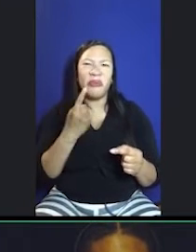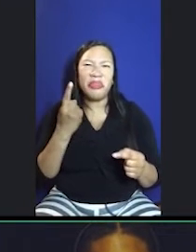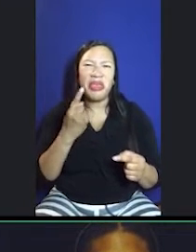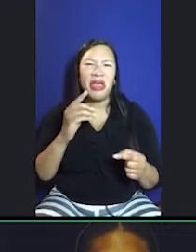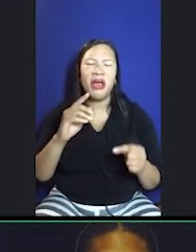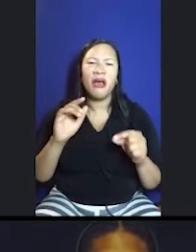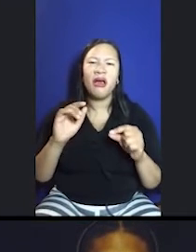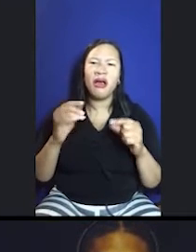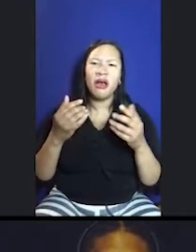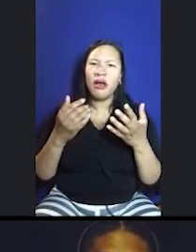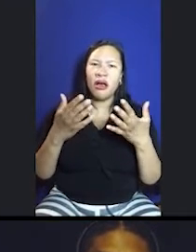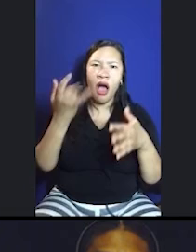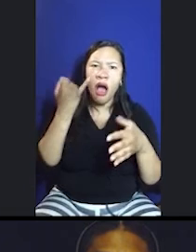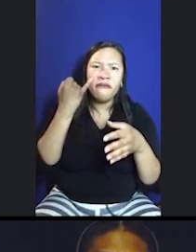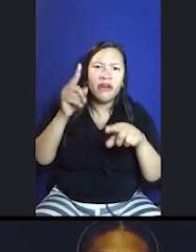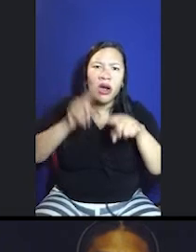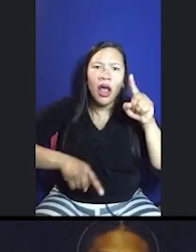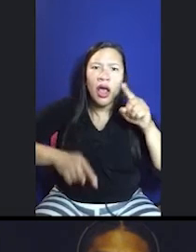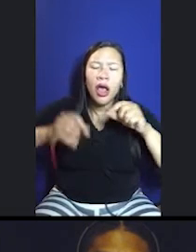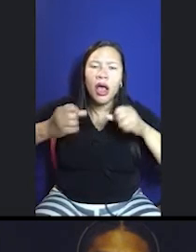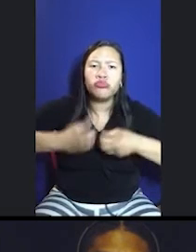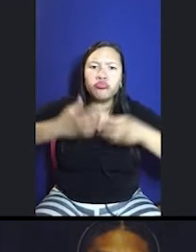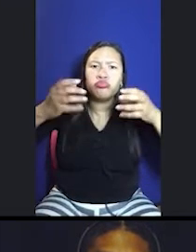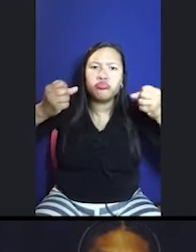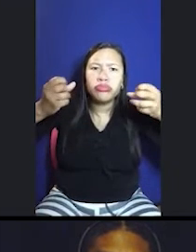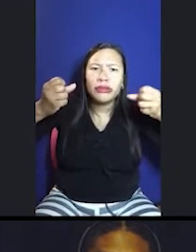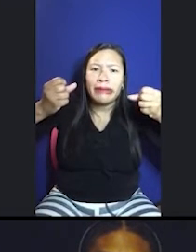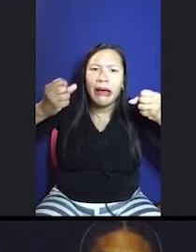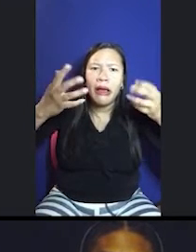just in case you're not able to communicate with your hands at that point?